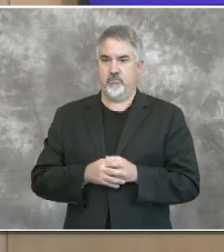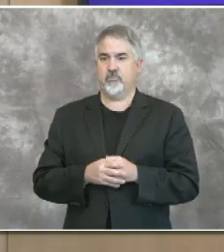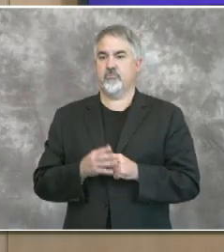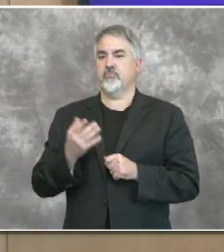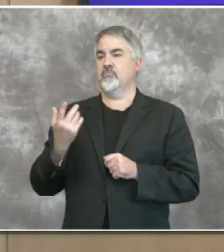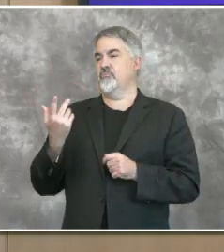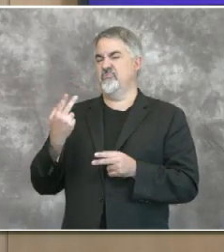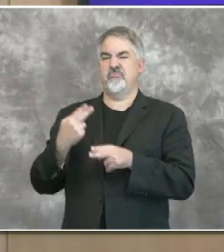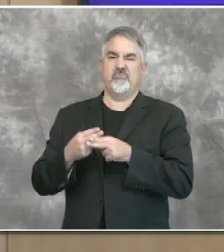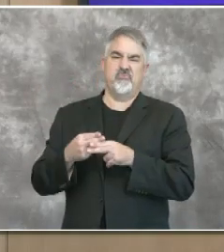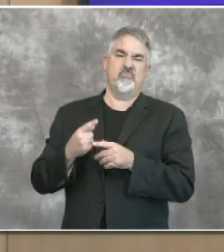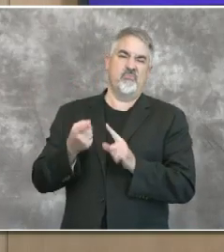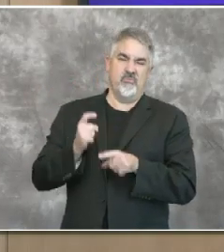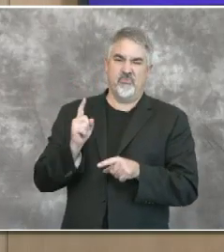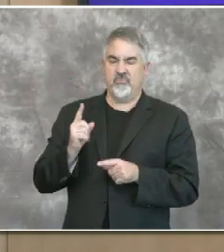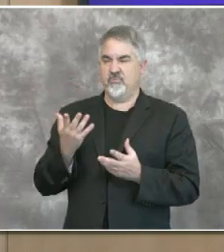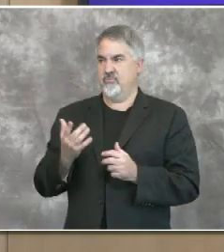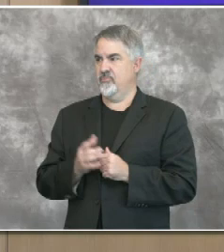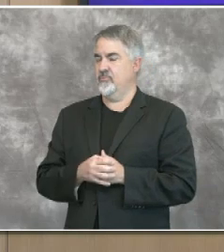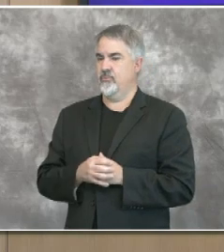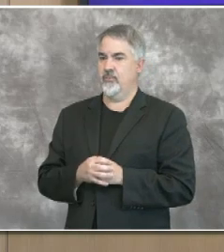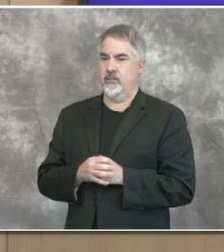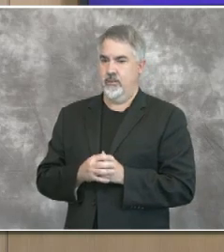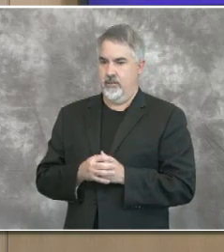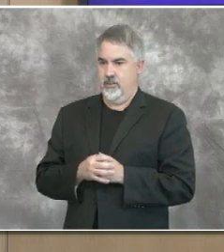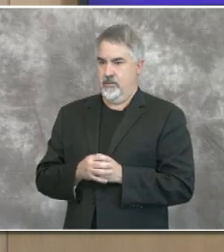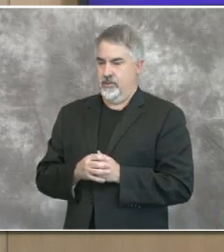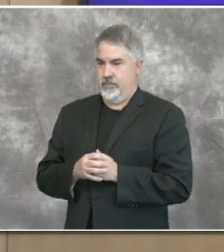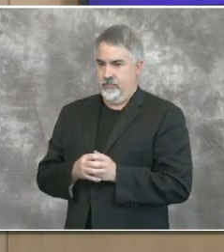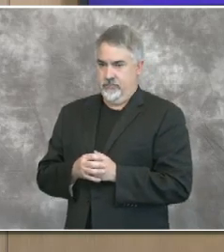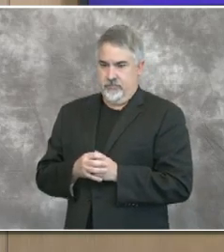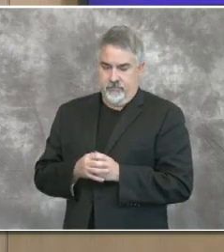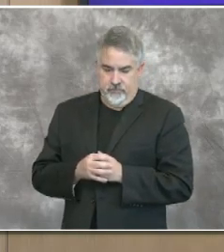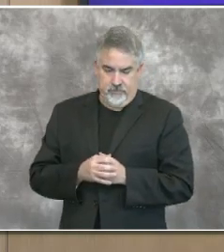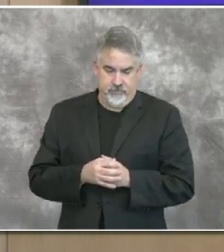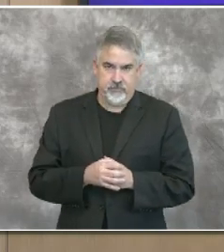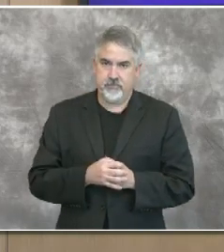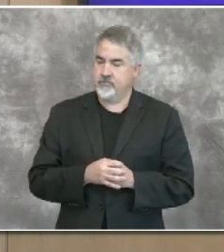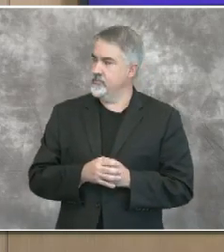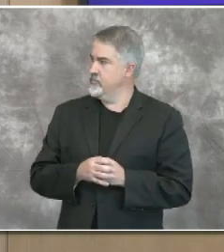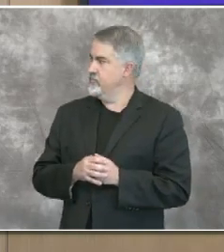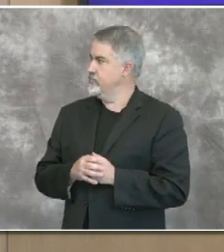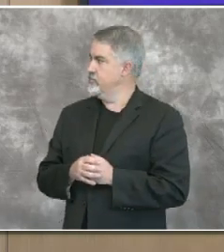or outlet as you're introduced, please make sure you do that and then state your question.